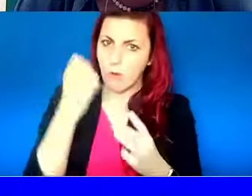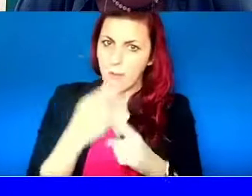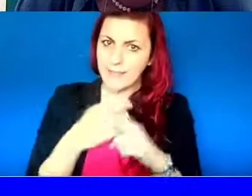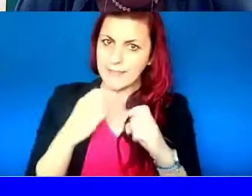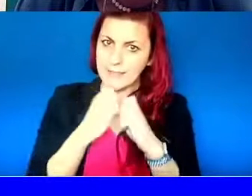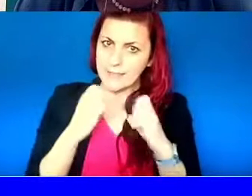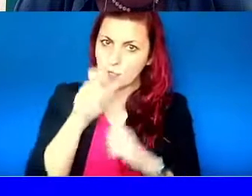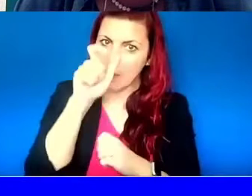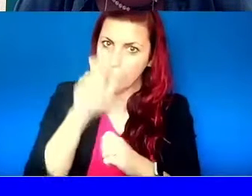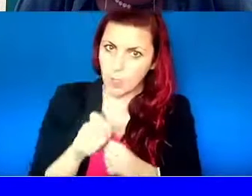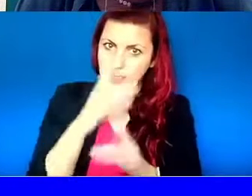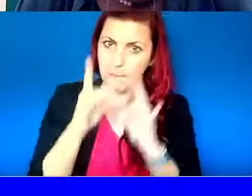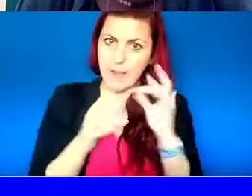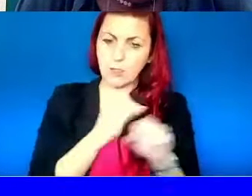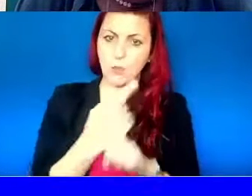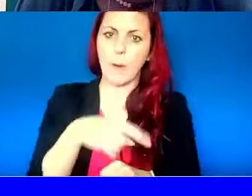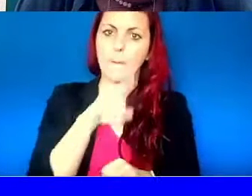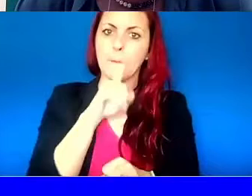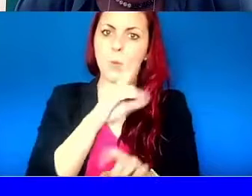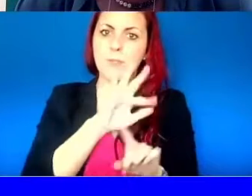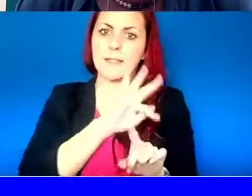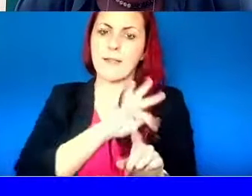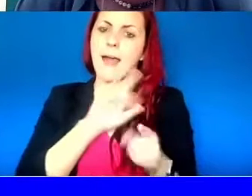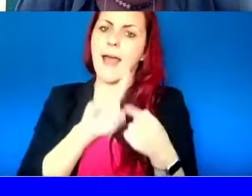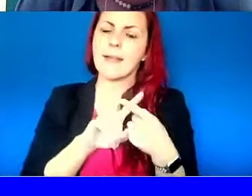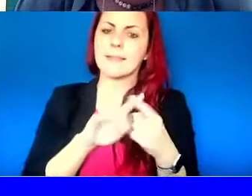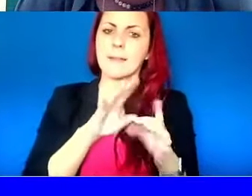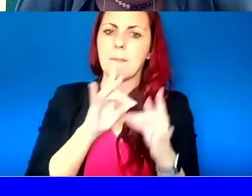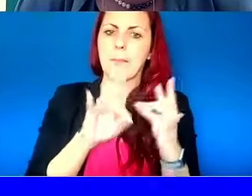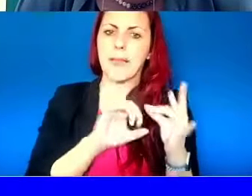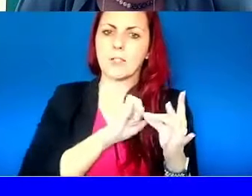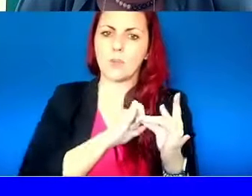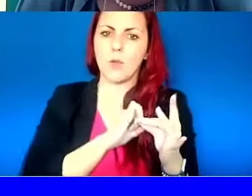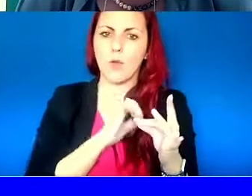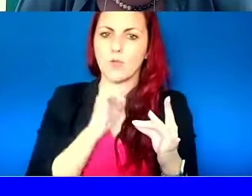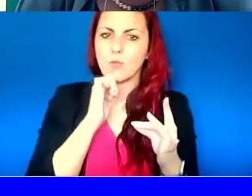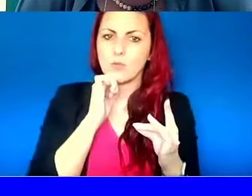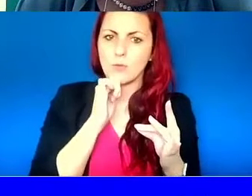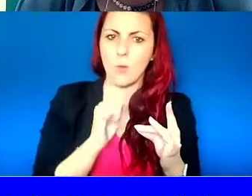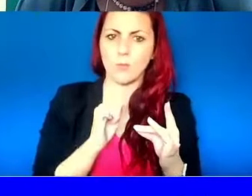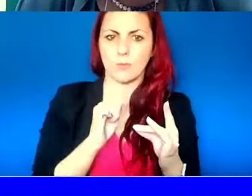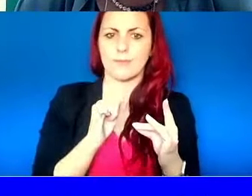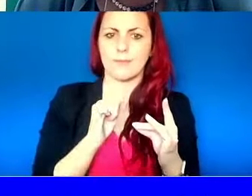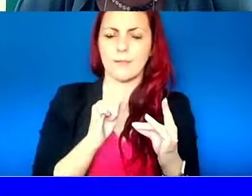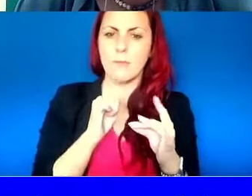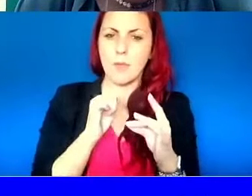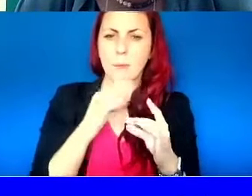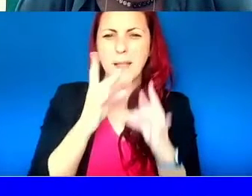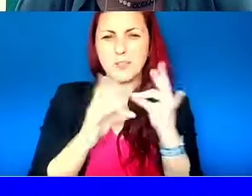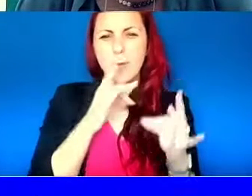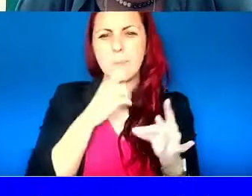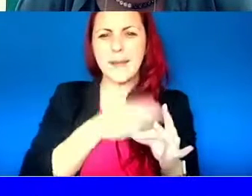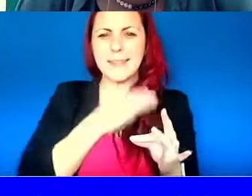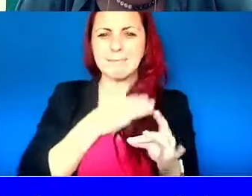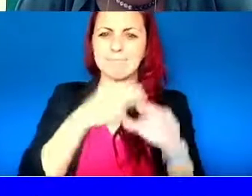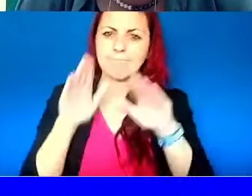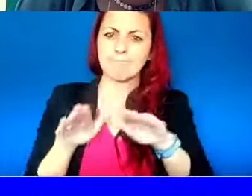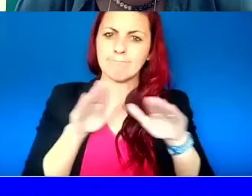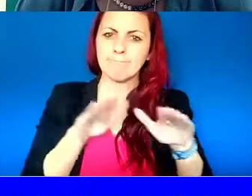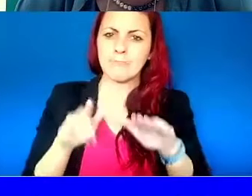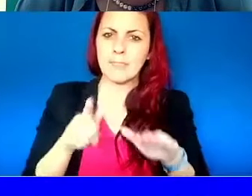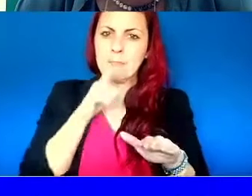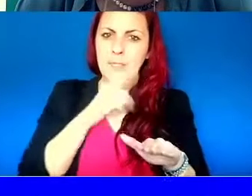to put on their mute button and to do not as I've practiced, but to remember to speak slowly so that